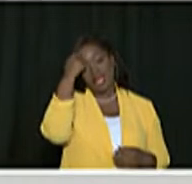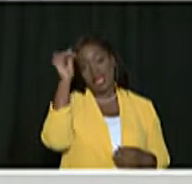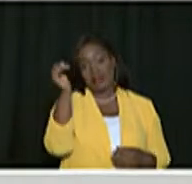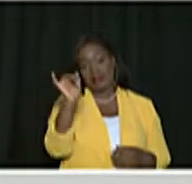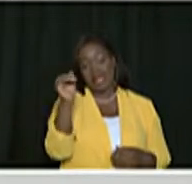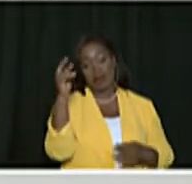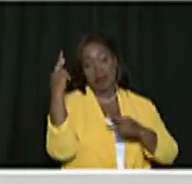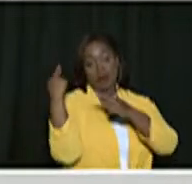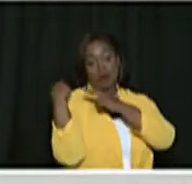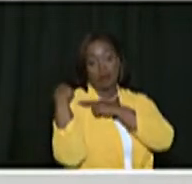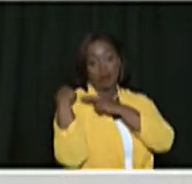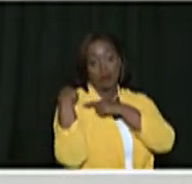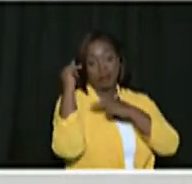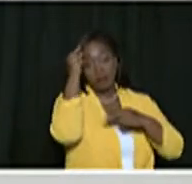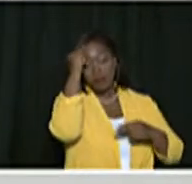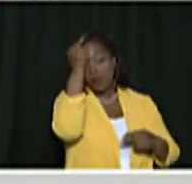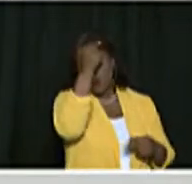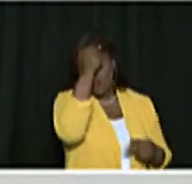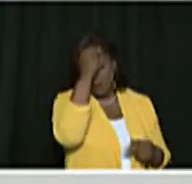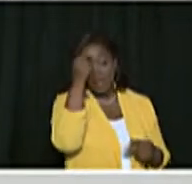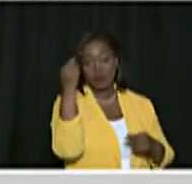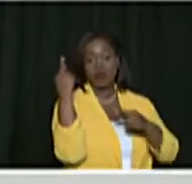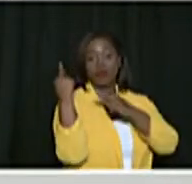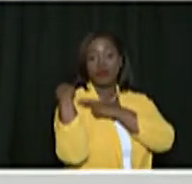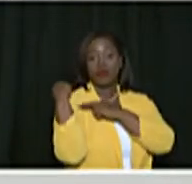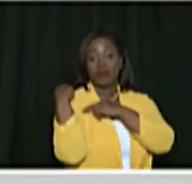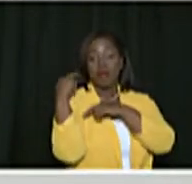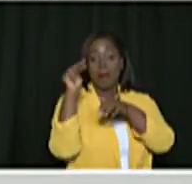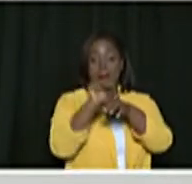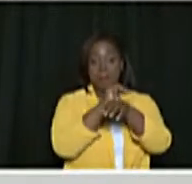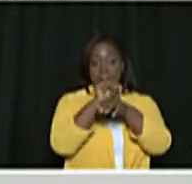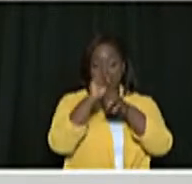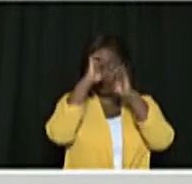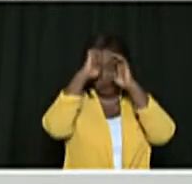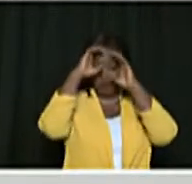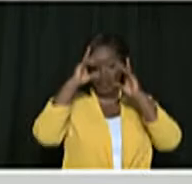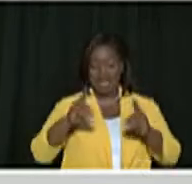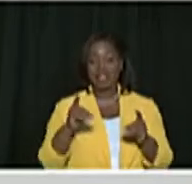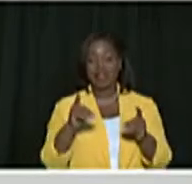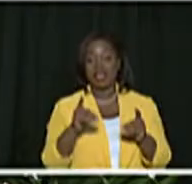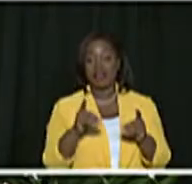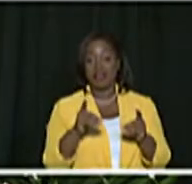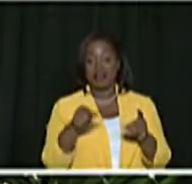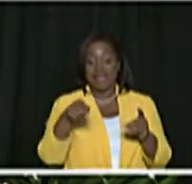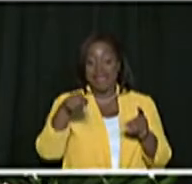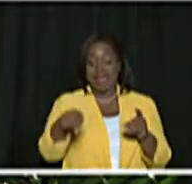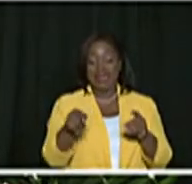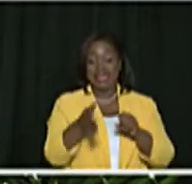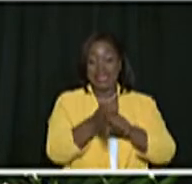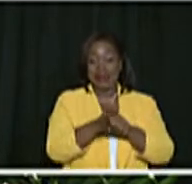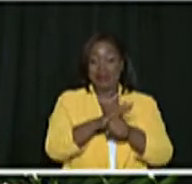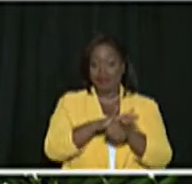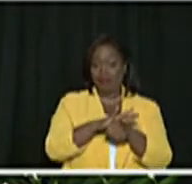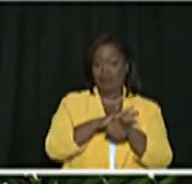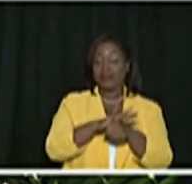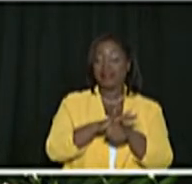our response, to the coronavirus, to this global pandemic, that we have been very, very responsible. The health and safety,